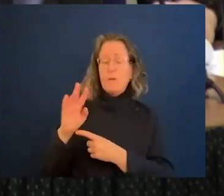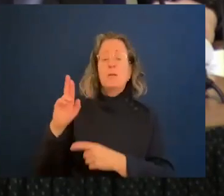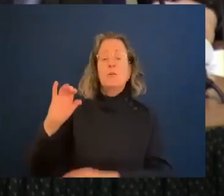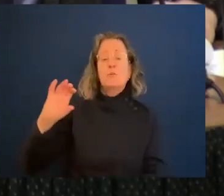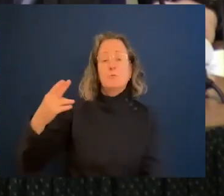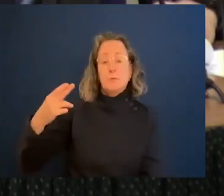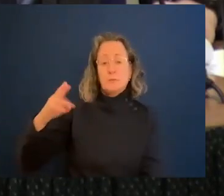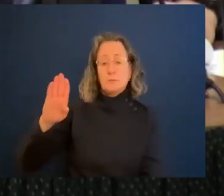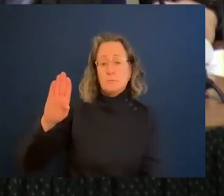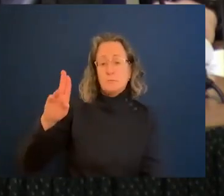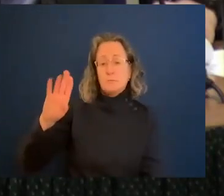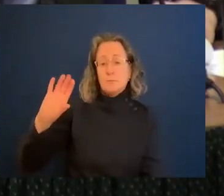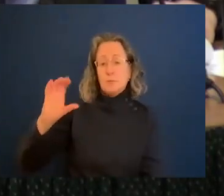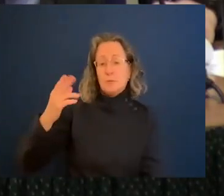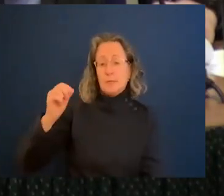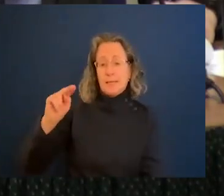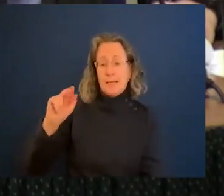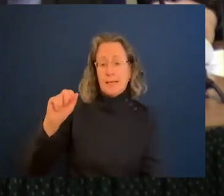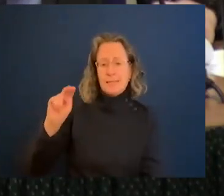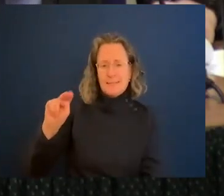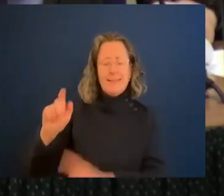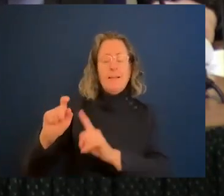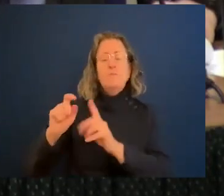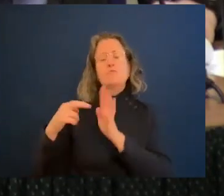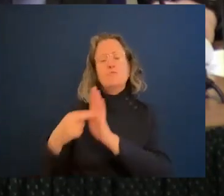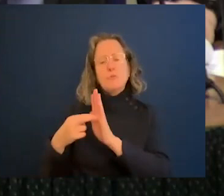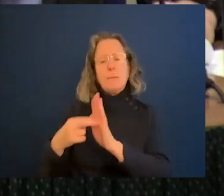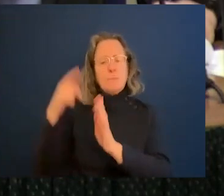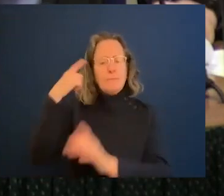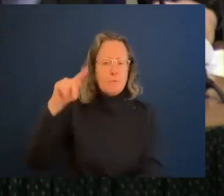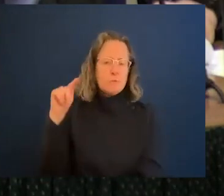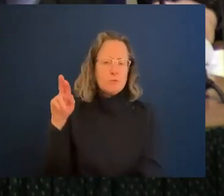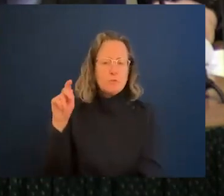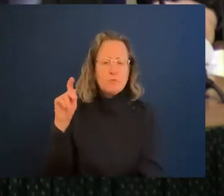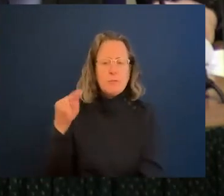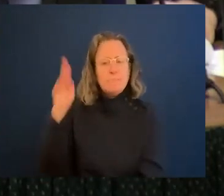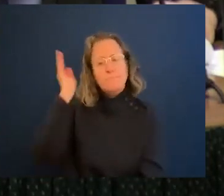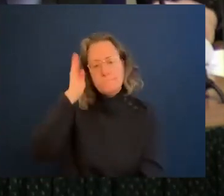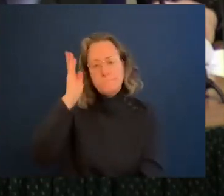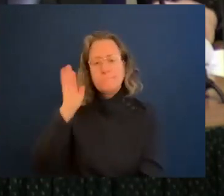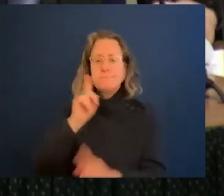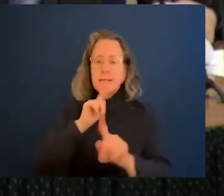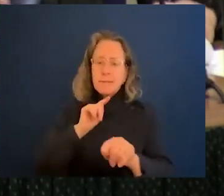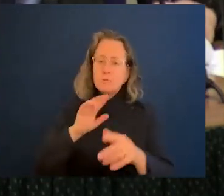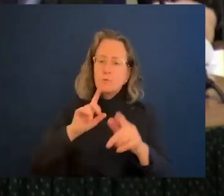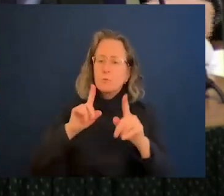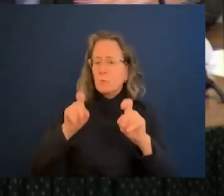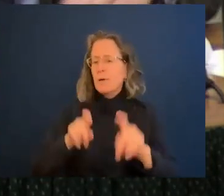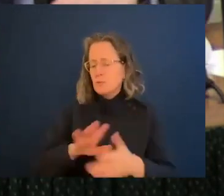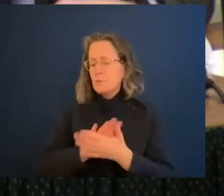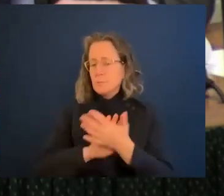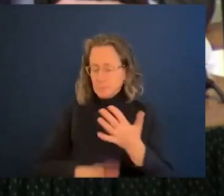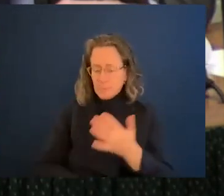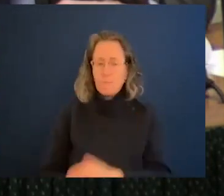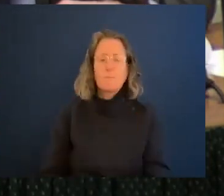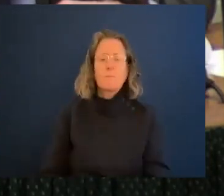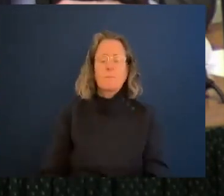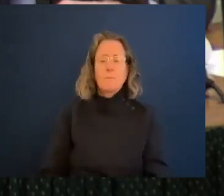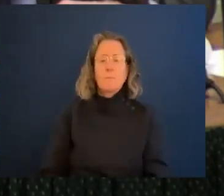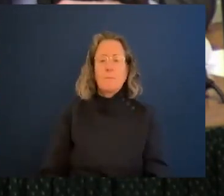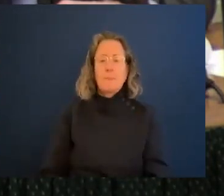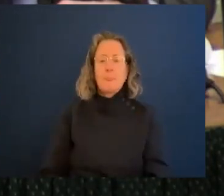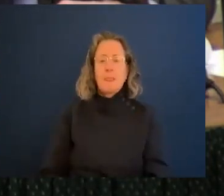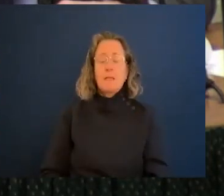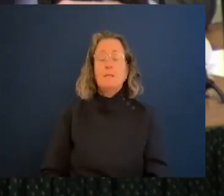the key takeaways from uh from that report and that conversation in February where that we really need to address